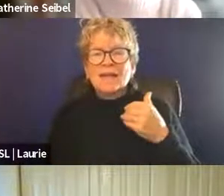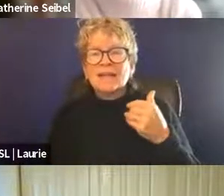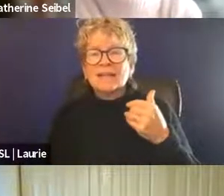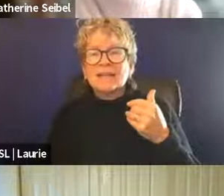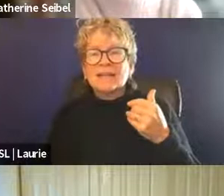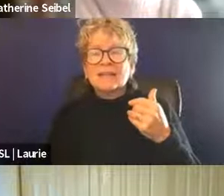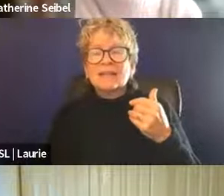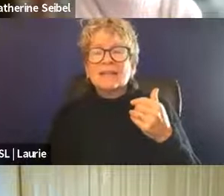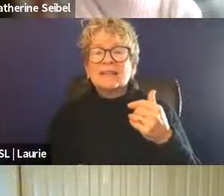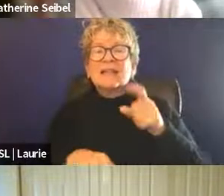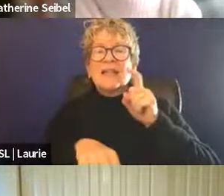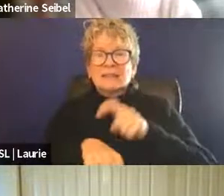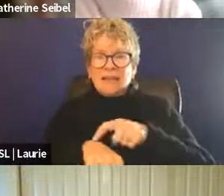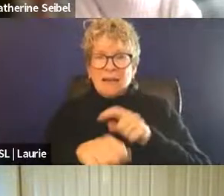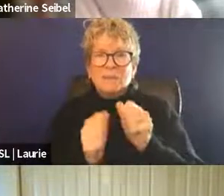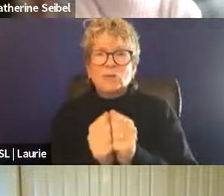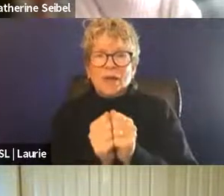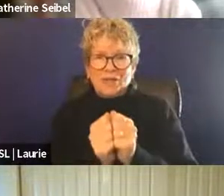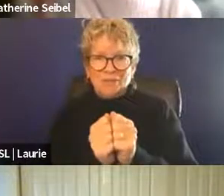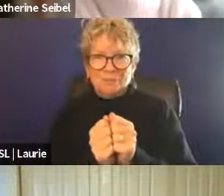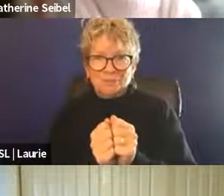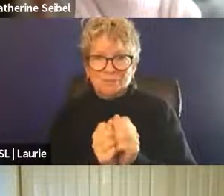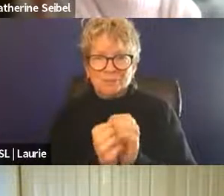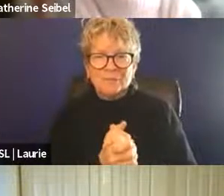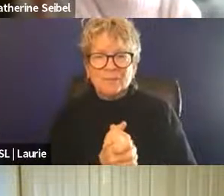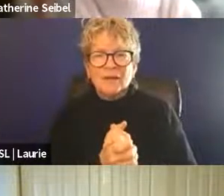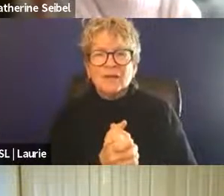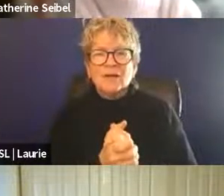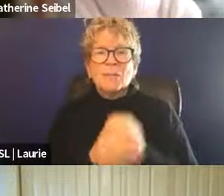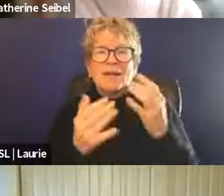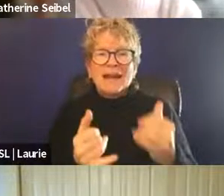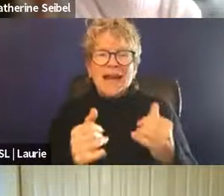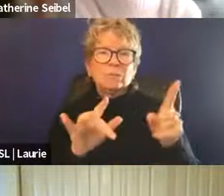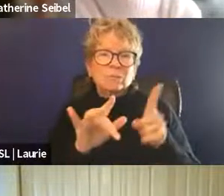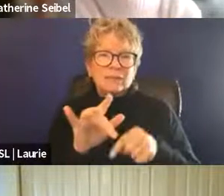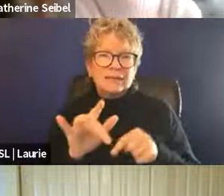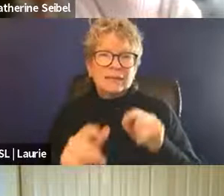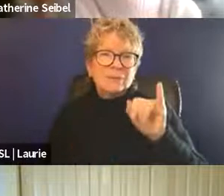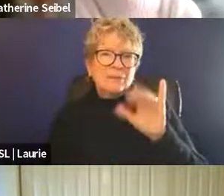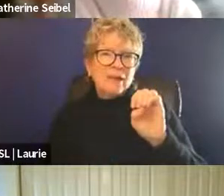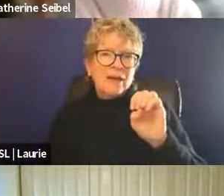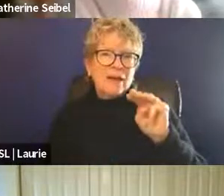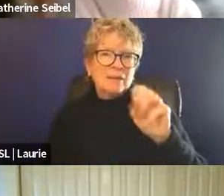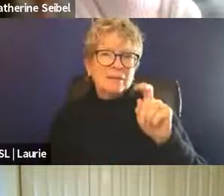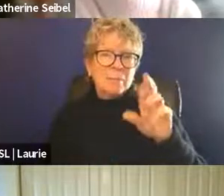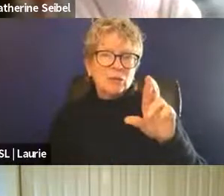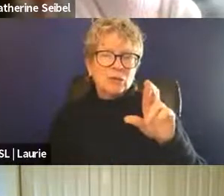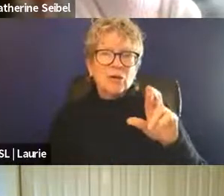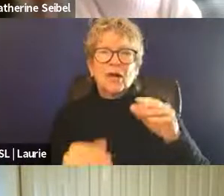a lot of that time together. So we will skip the ice melter and we will move into the